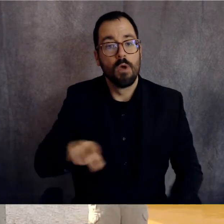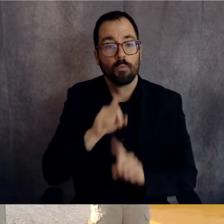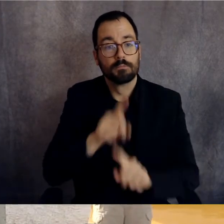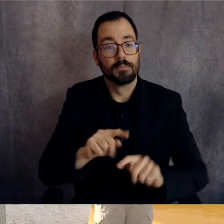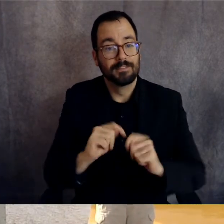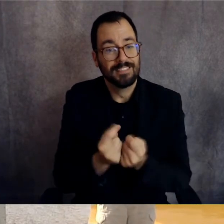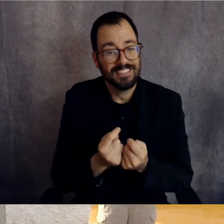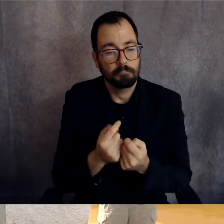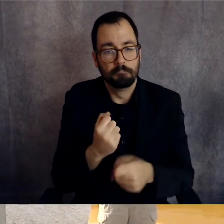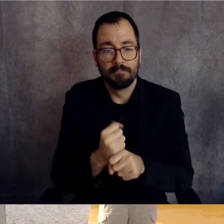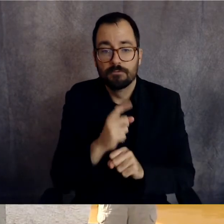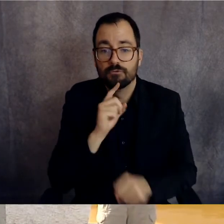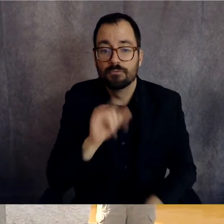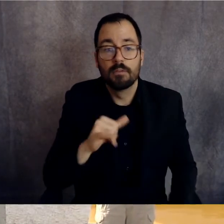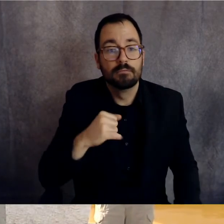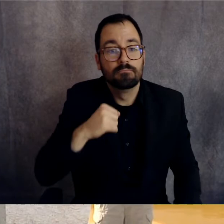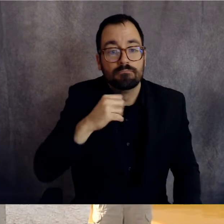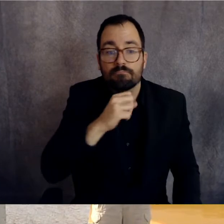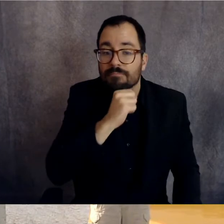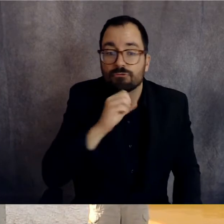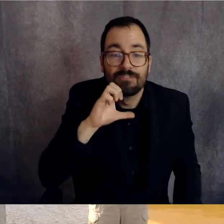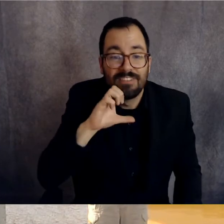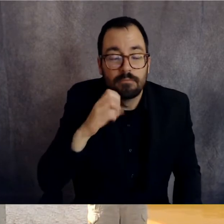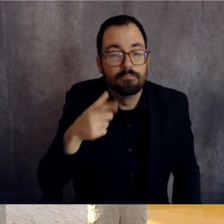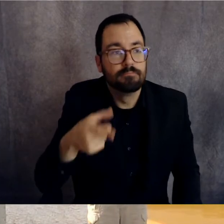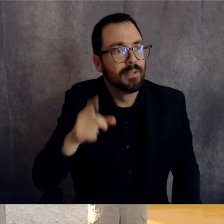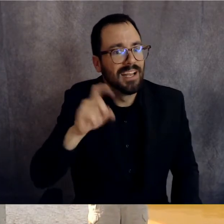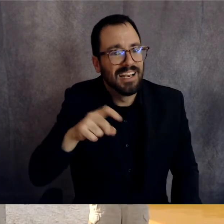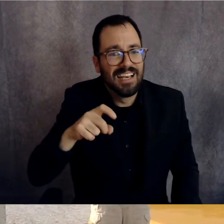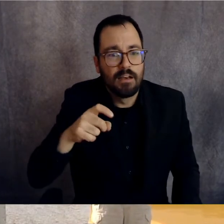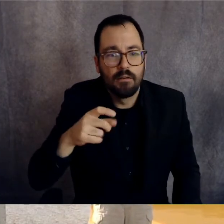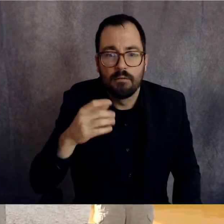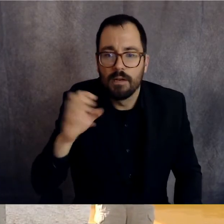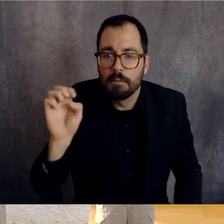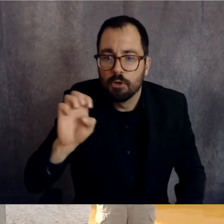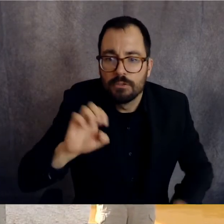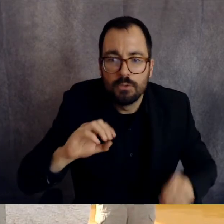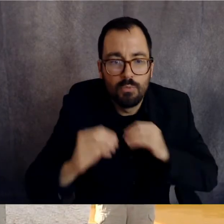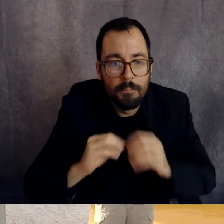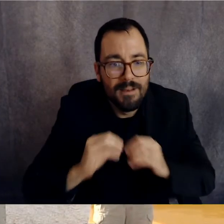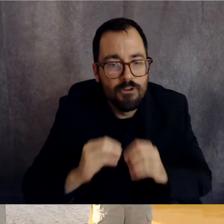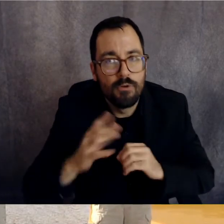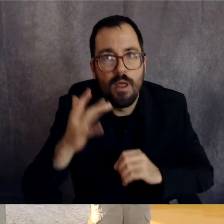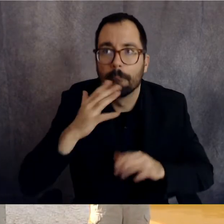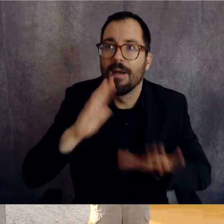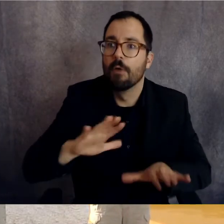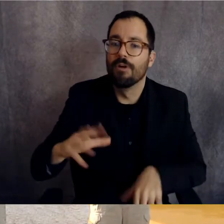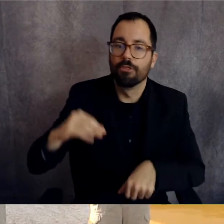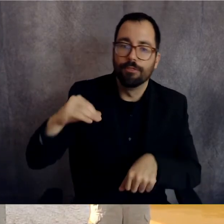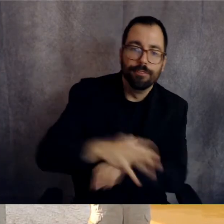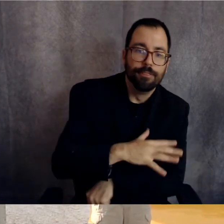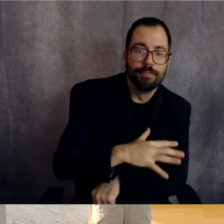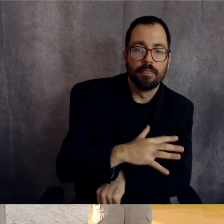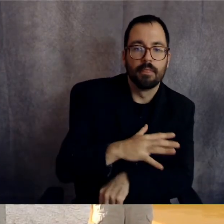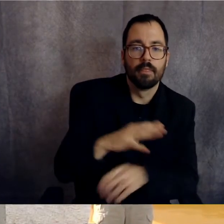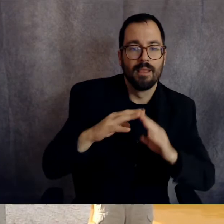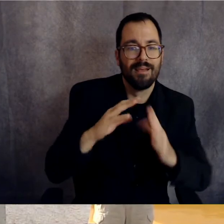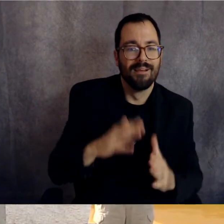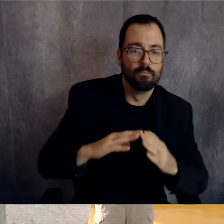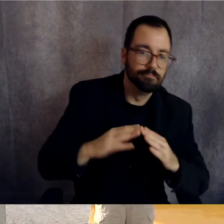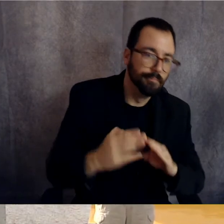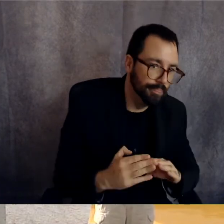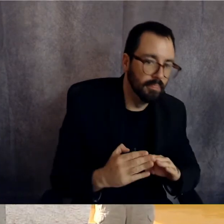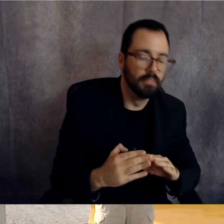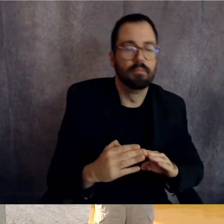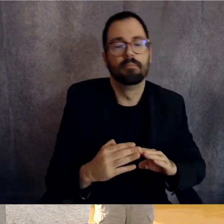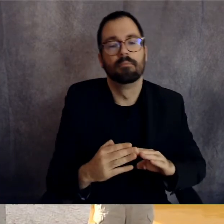senior homeowners call with emergency repairs because of bad weather, we will respond within 24 hours, make